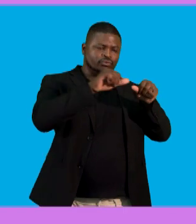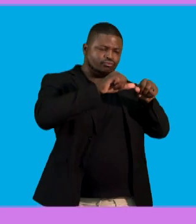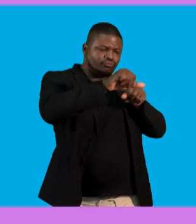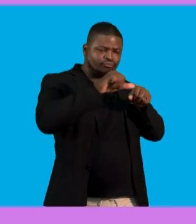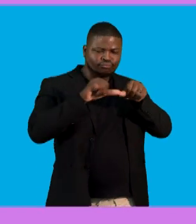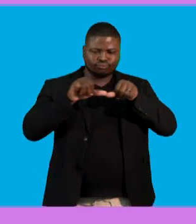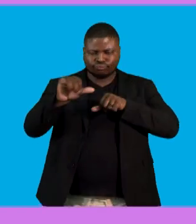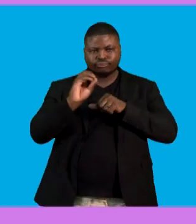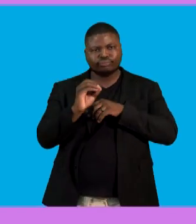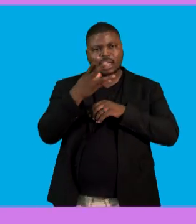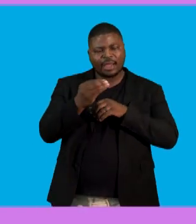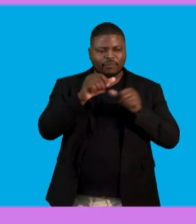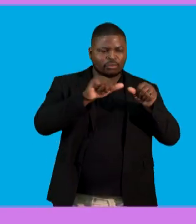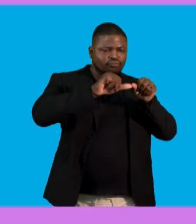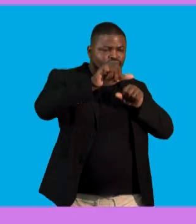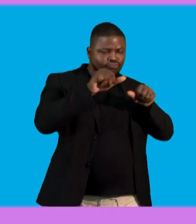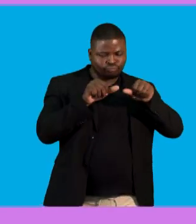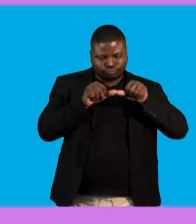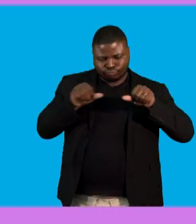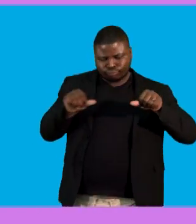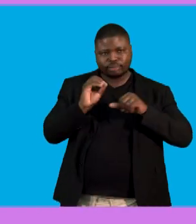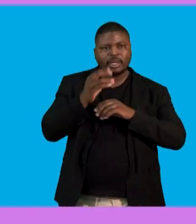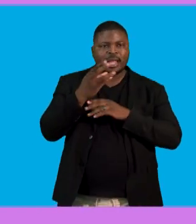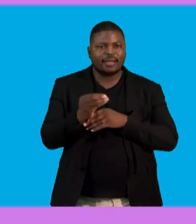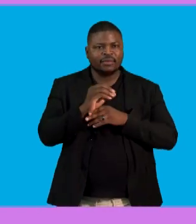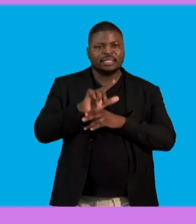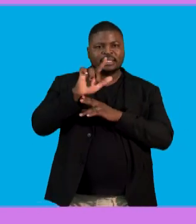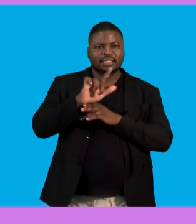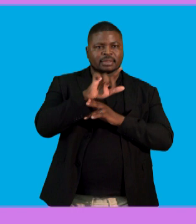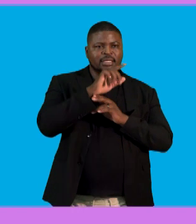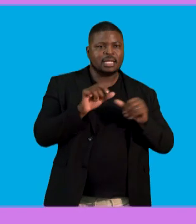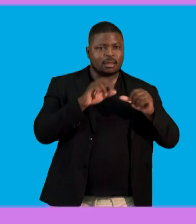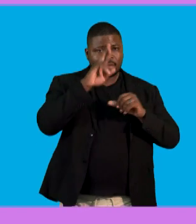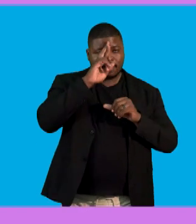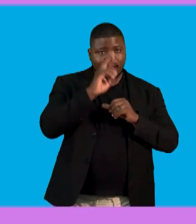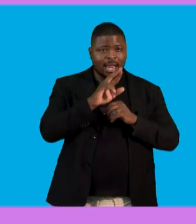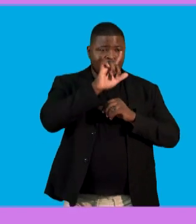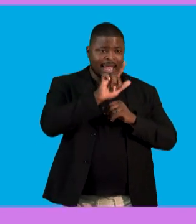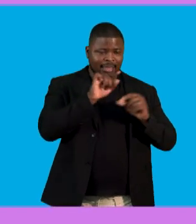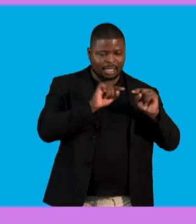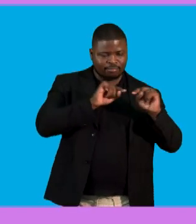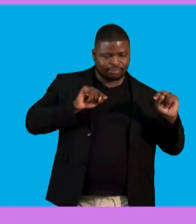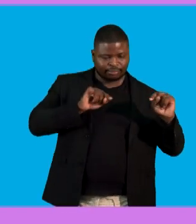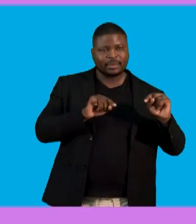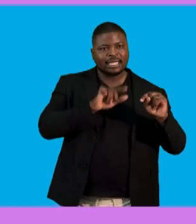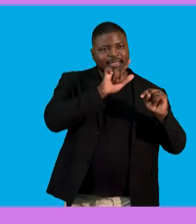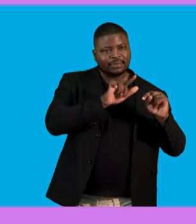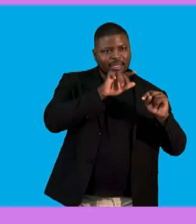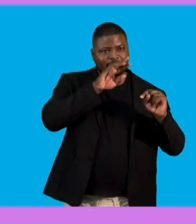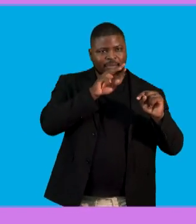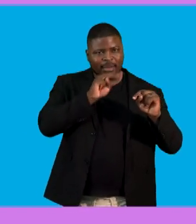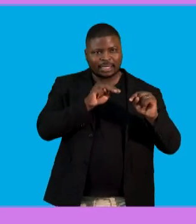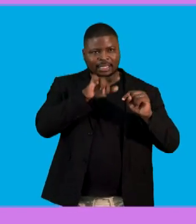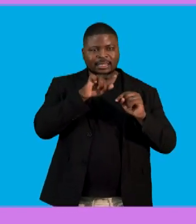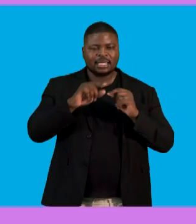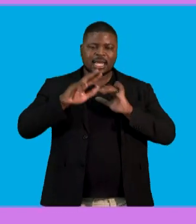8, and you're also given the width of the classroom, which is 7 meters. Now remember, length will always be the longest side and the width will be the shorter